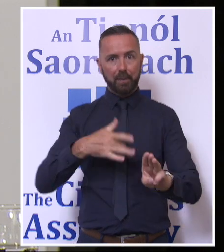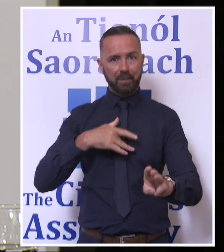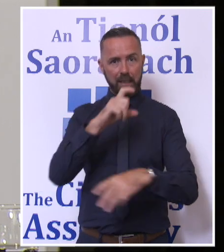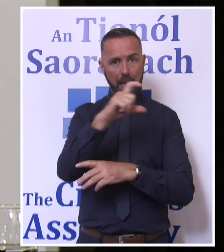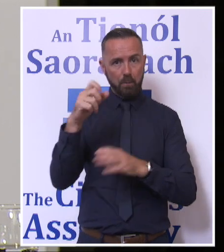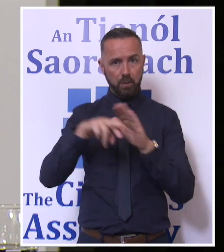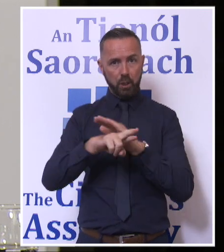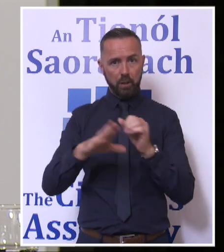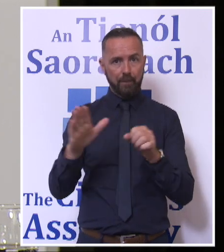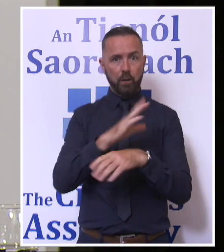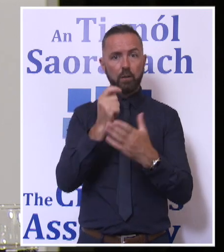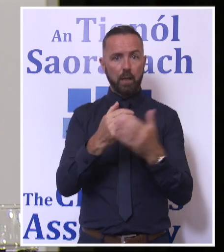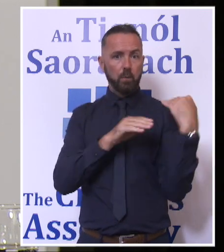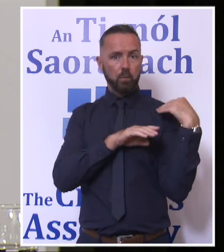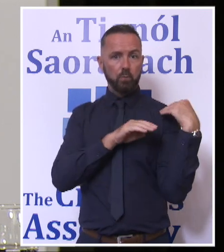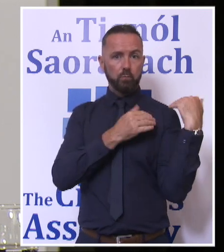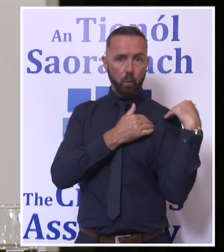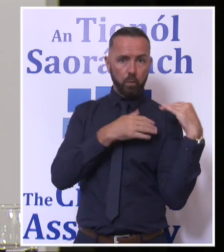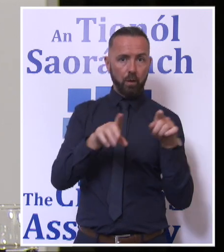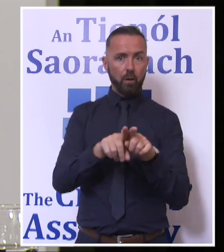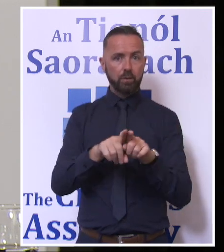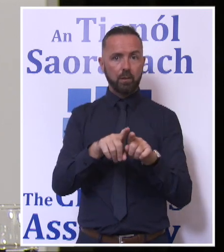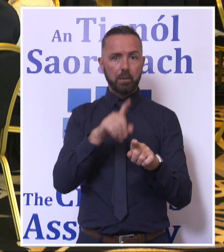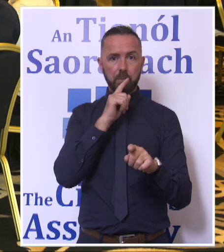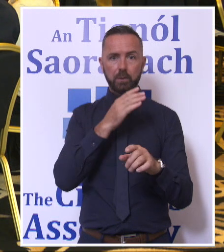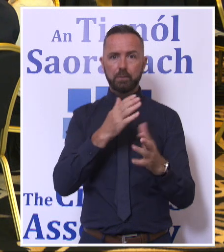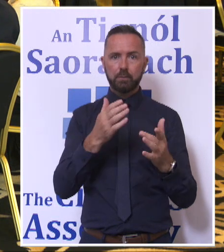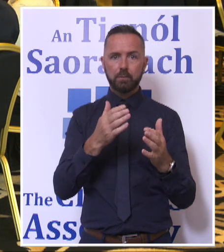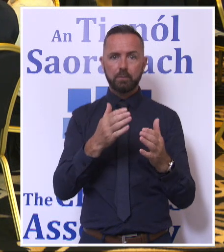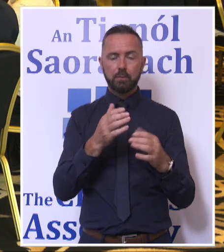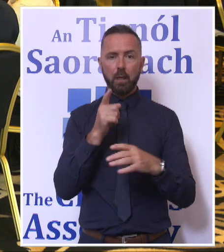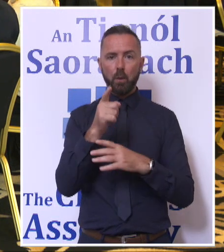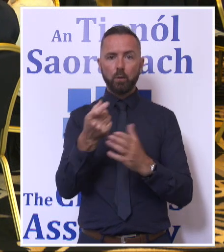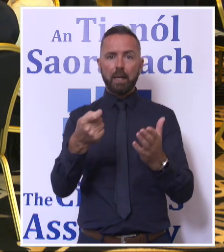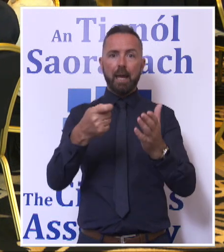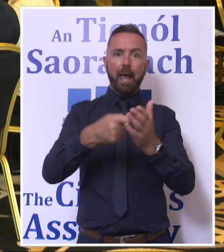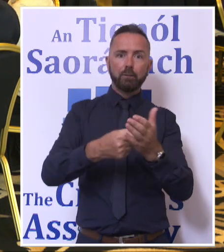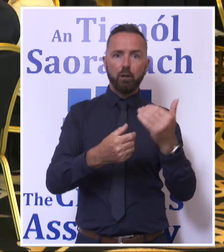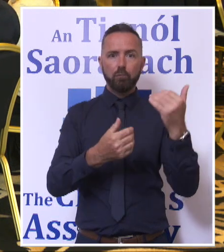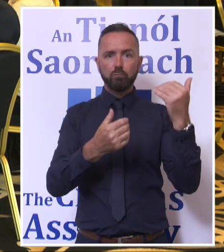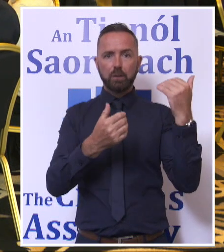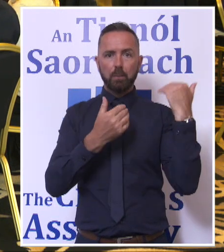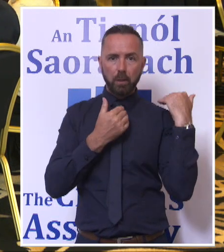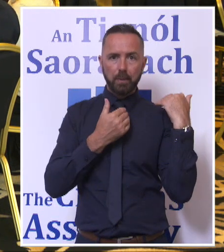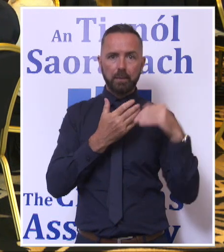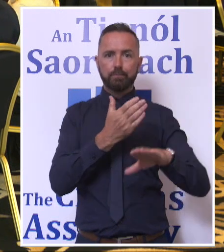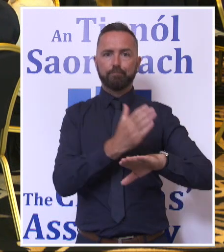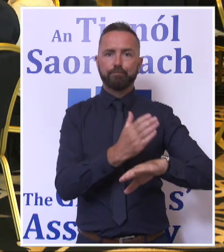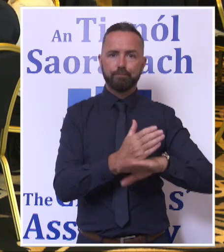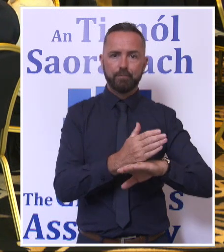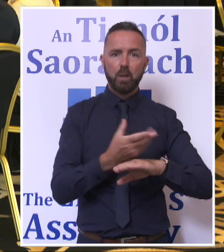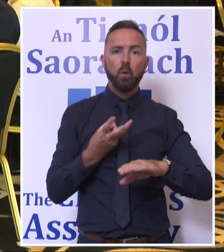role, depending. And to reflect those additional responsibilities, they are given other resources